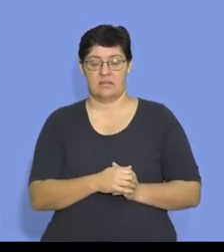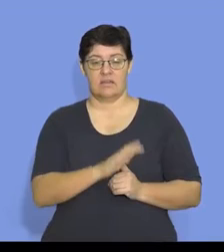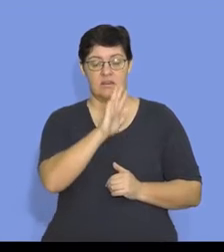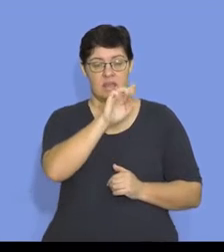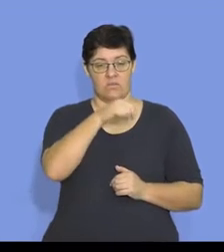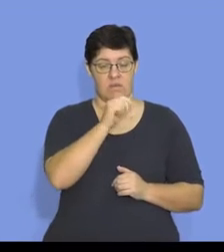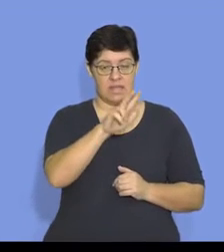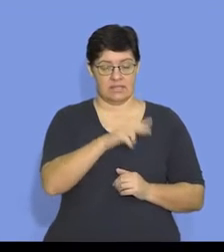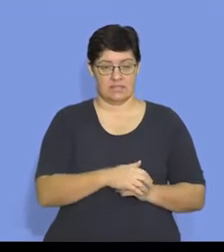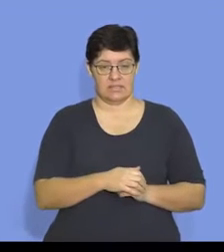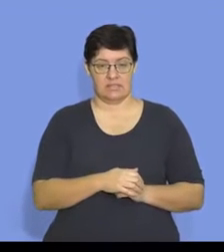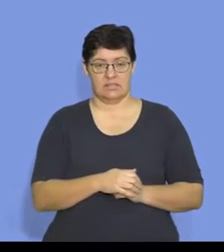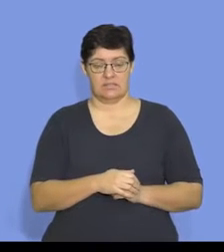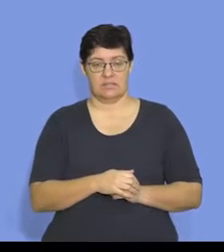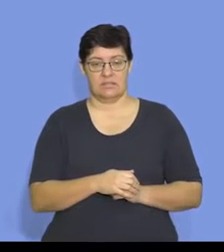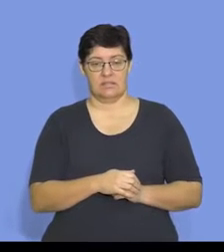9,8,